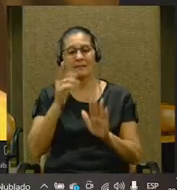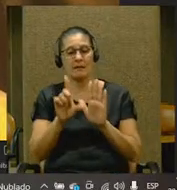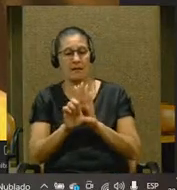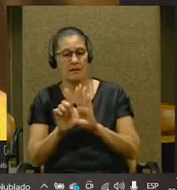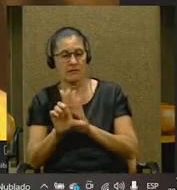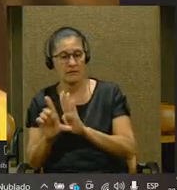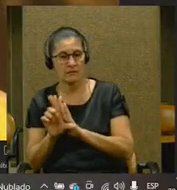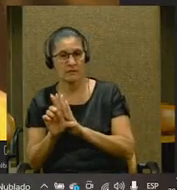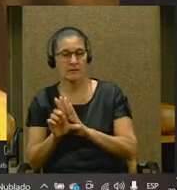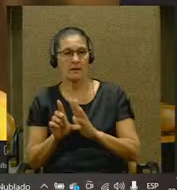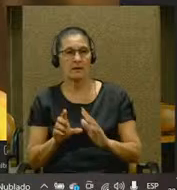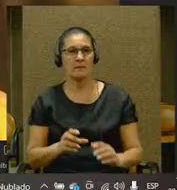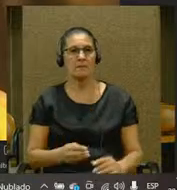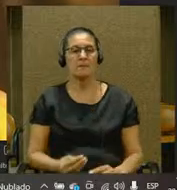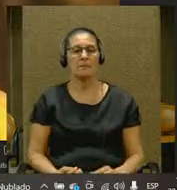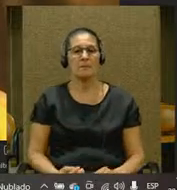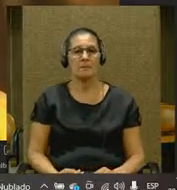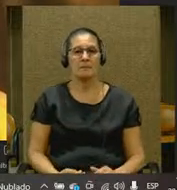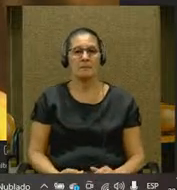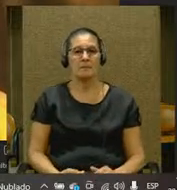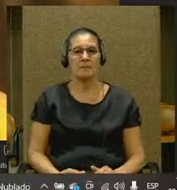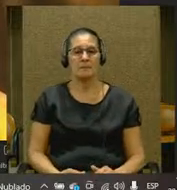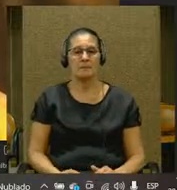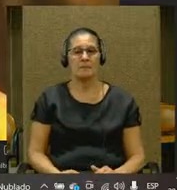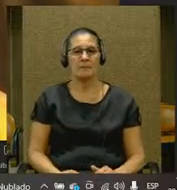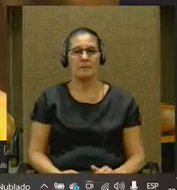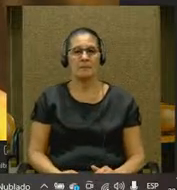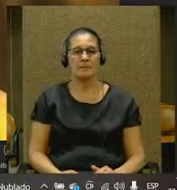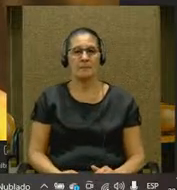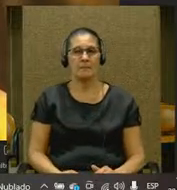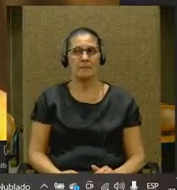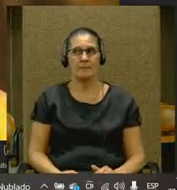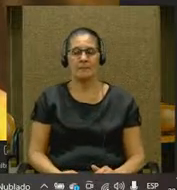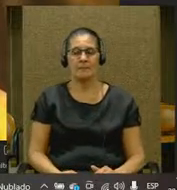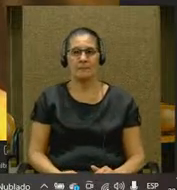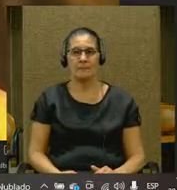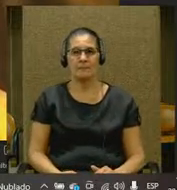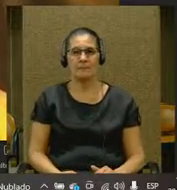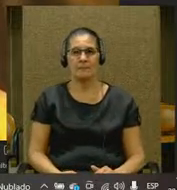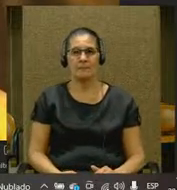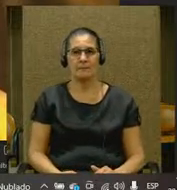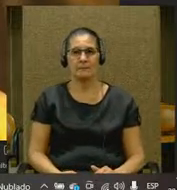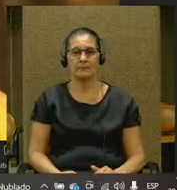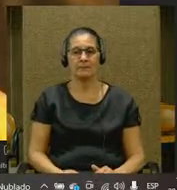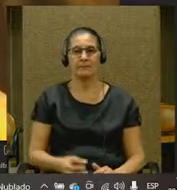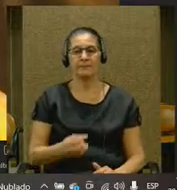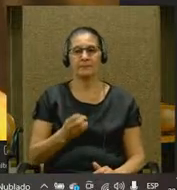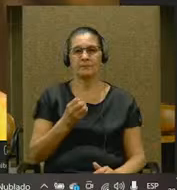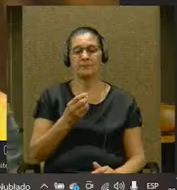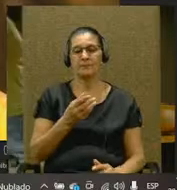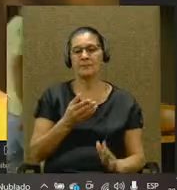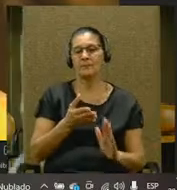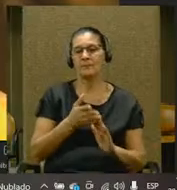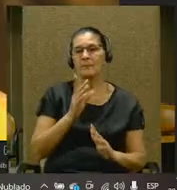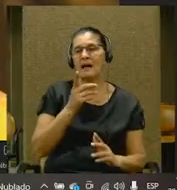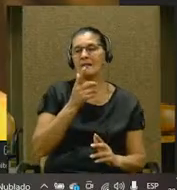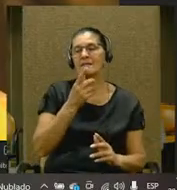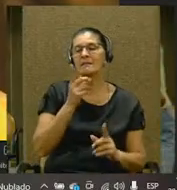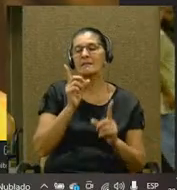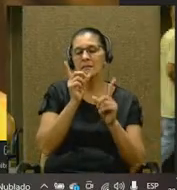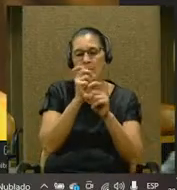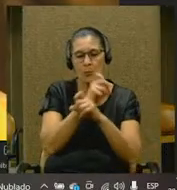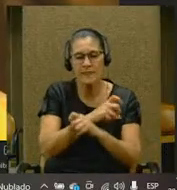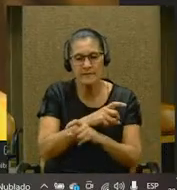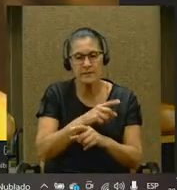and control, like plant-based drugs, and that would be that much more difficult in the case of fentanyl and